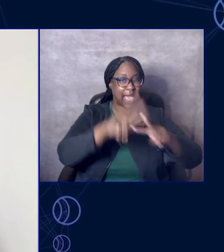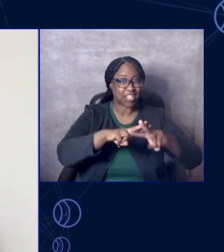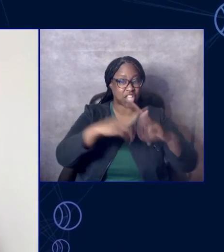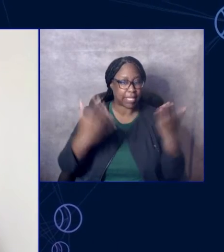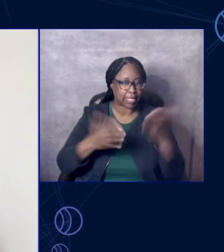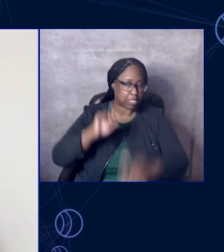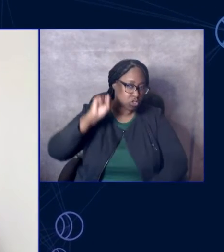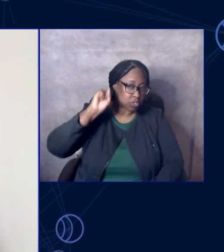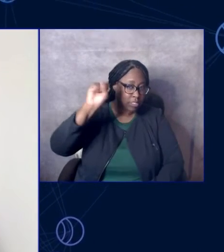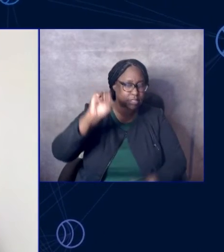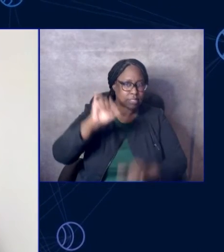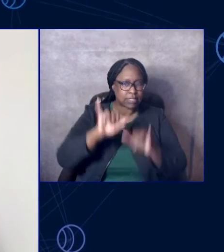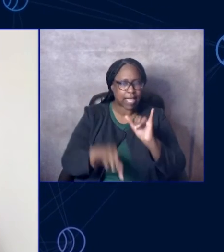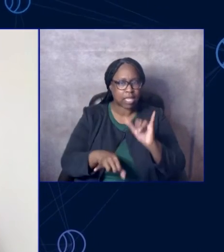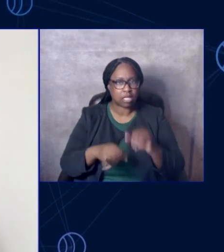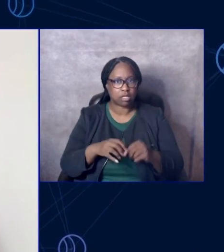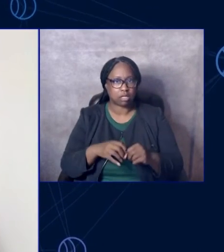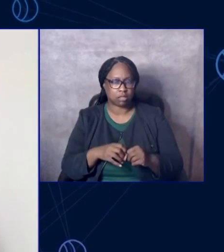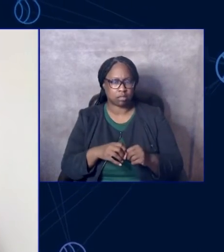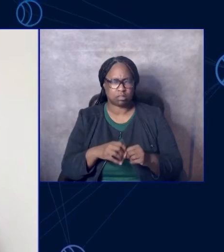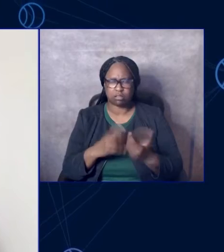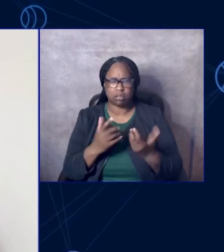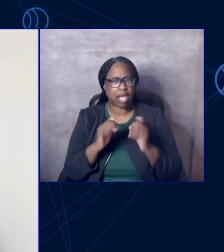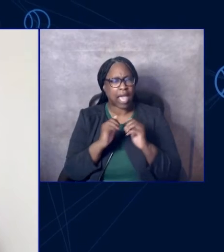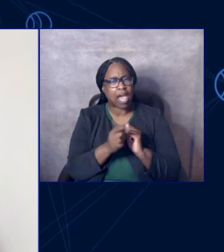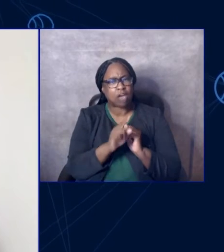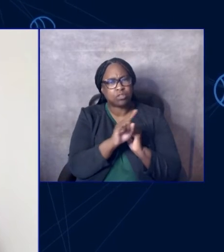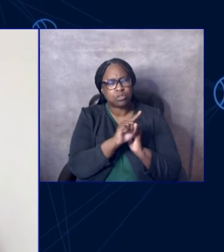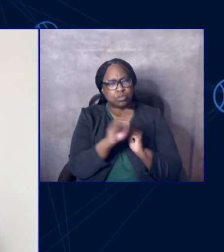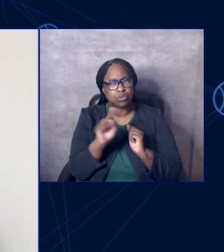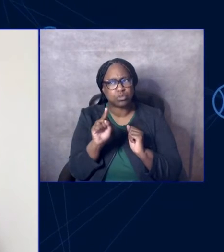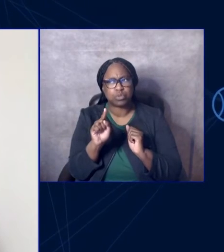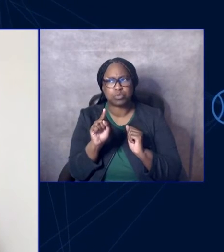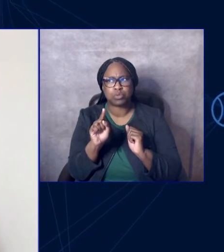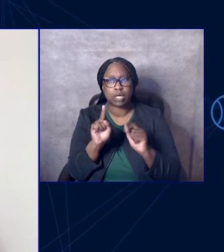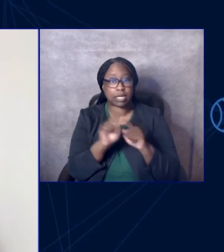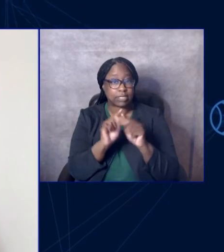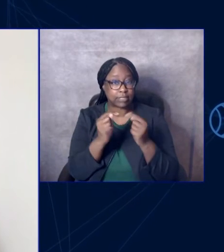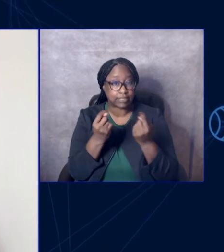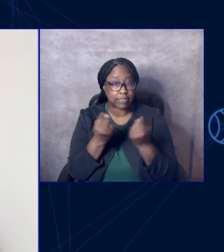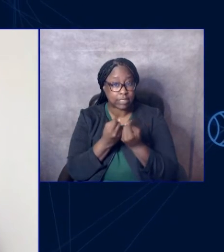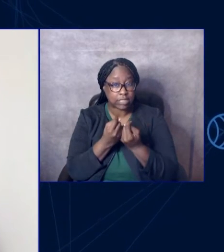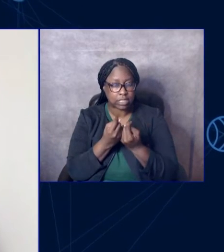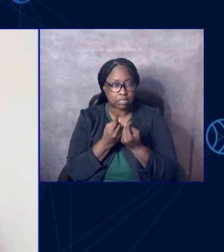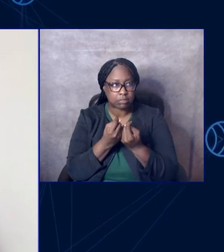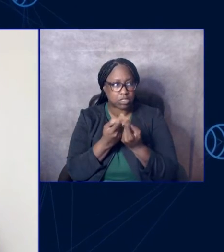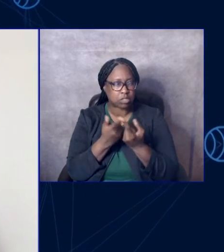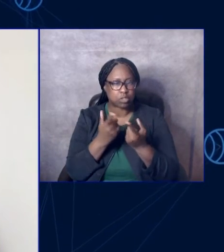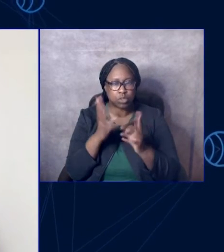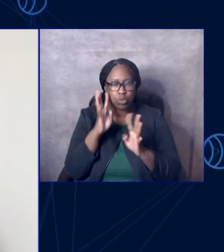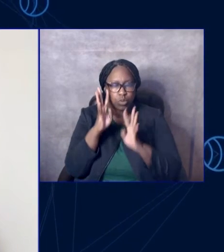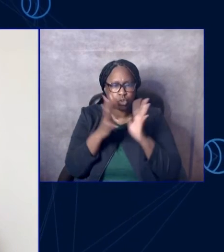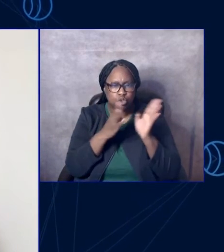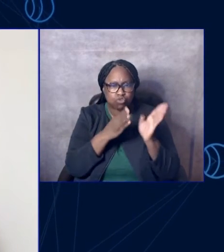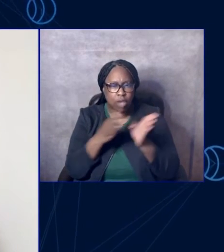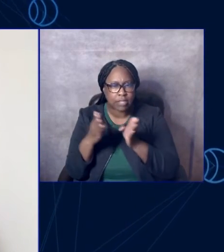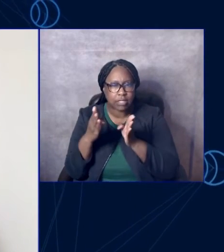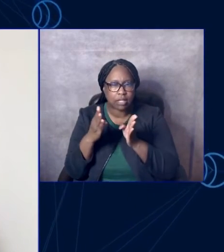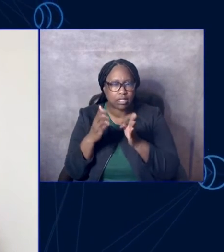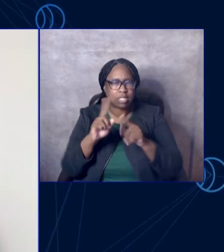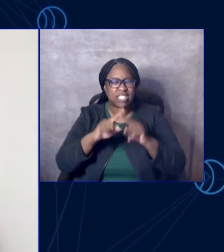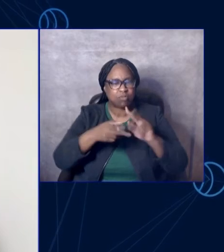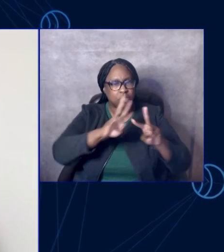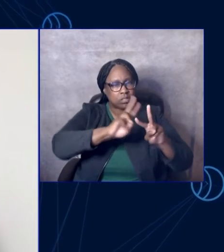wondering, how as a team did you all strategize? Did you all test those slogans? Like, how did you